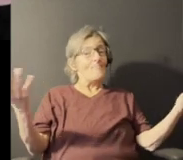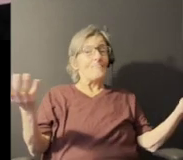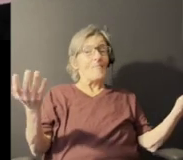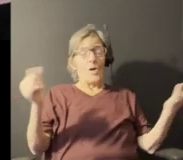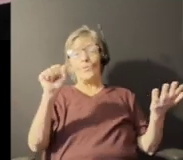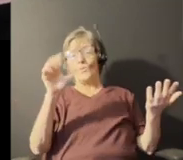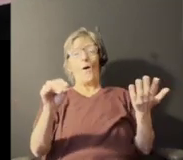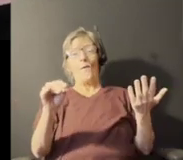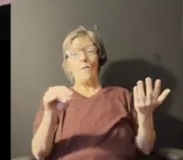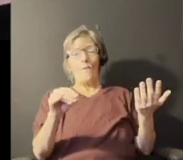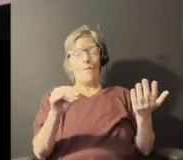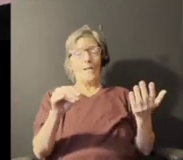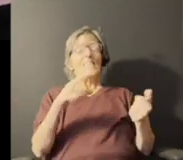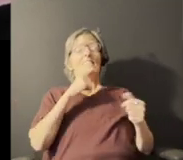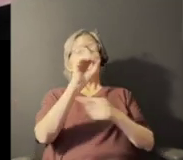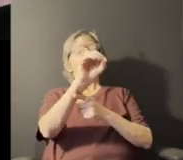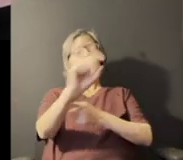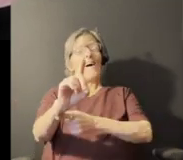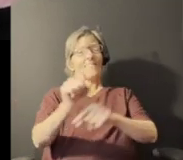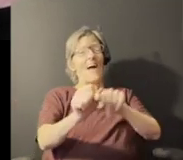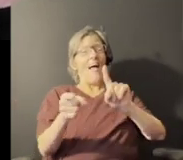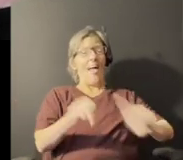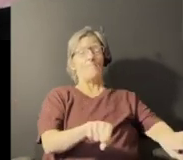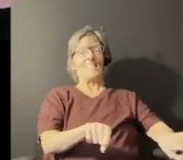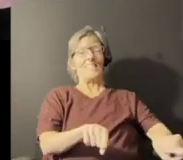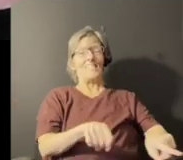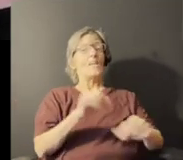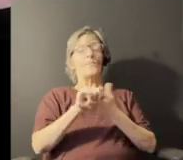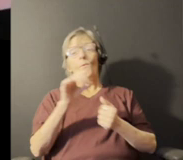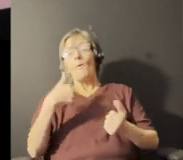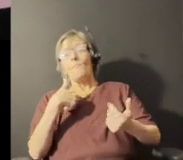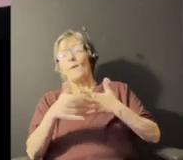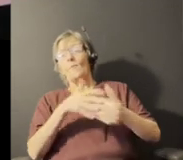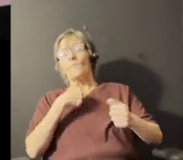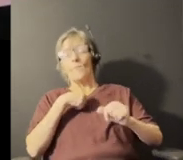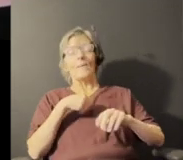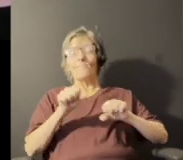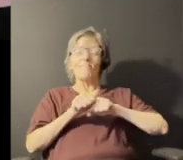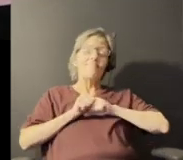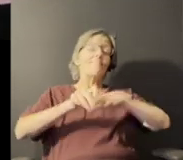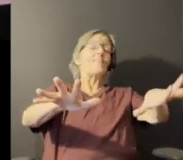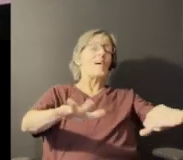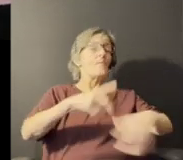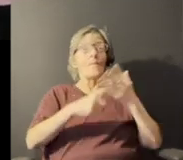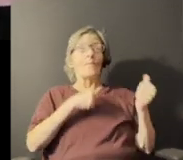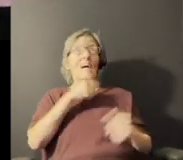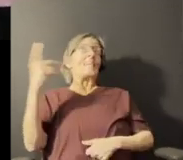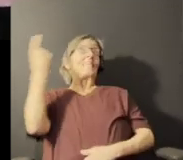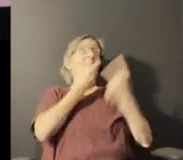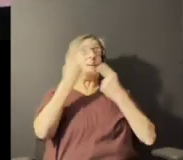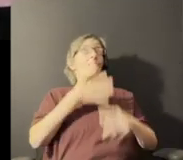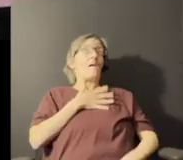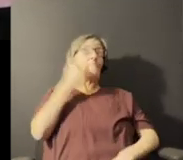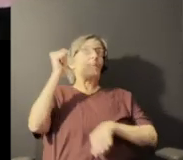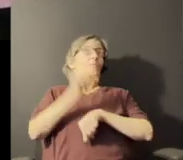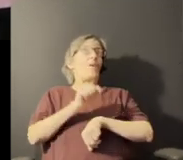know? Mm. So it's an odd thing sometimes to say, well, okay, I'm just going to put this out. It's not what I would